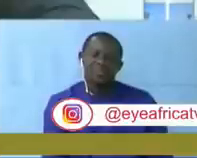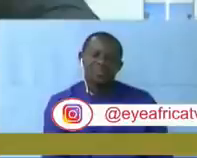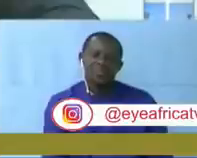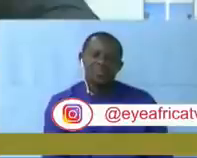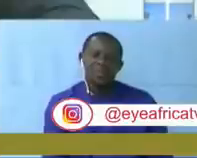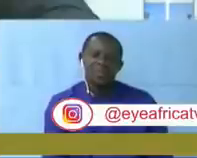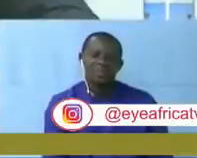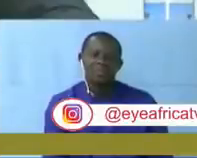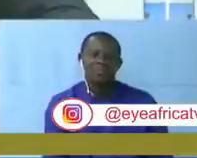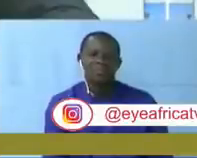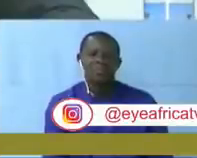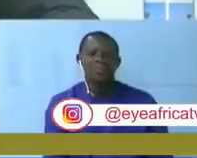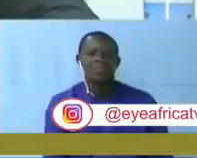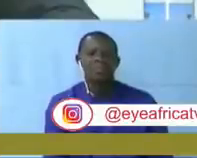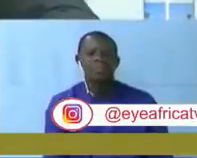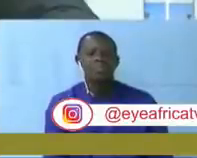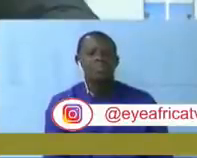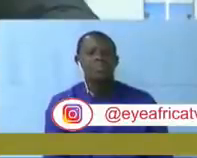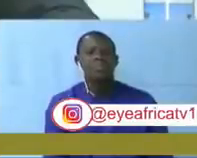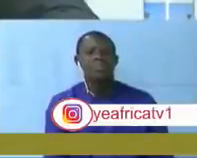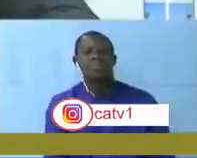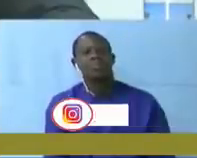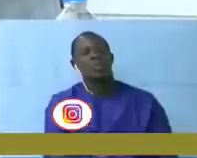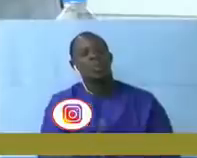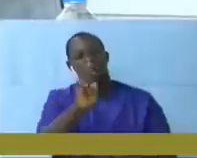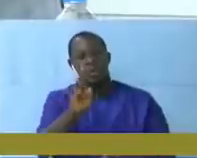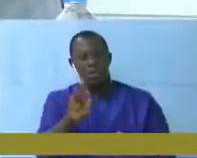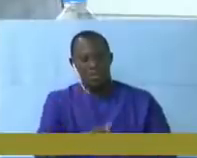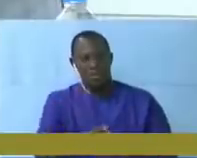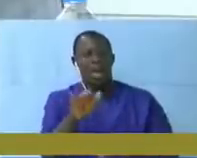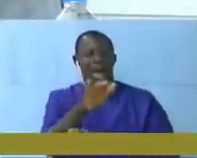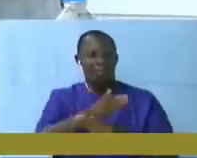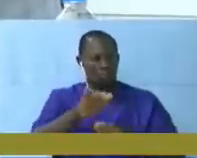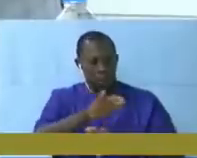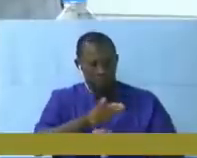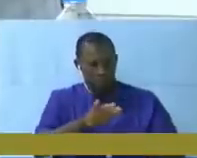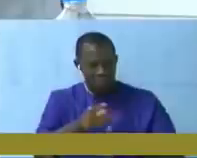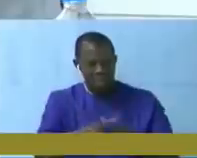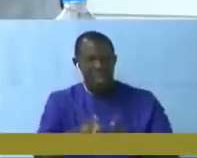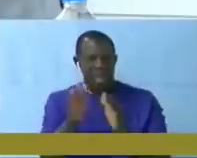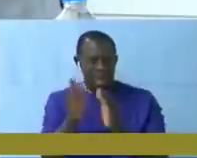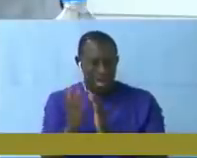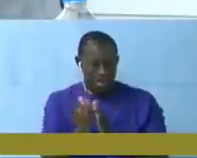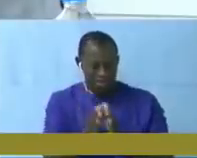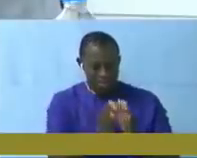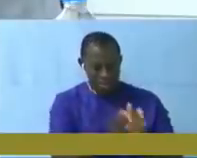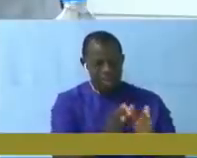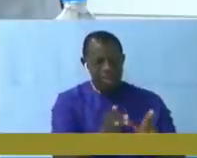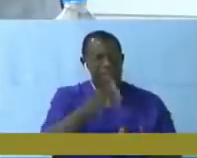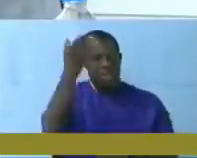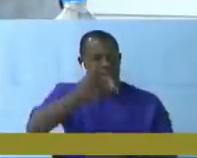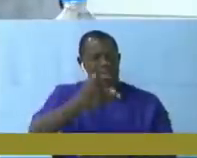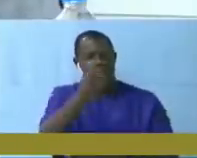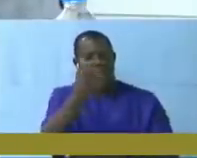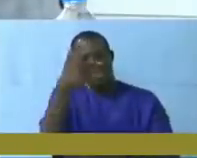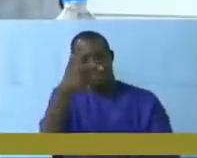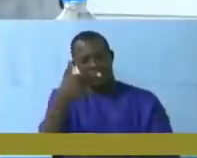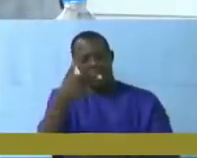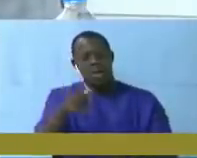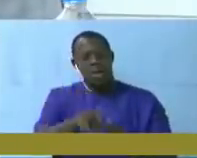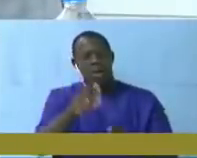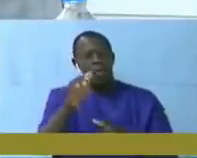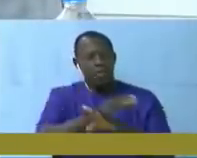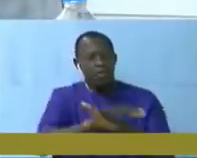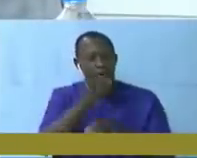What the above arrangements on the 1970 Constitution entails is that a Frankenstein monster of president had